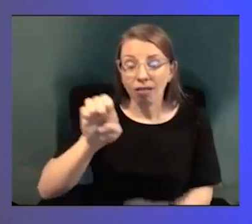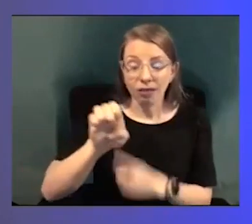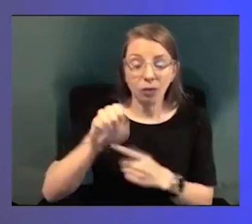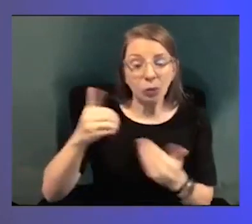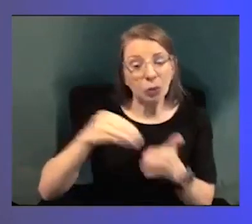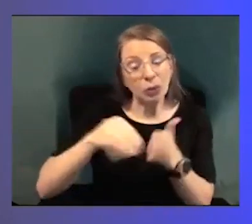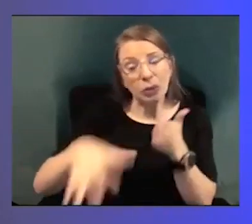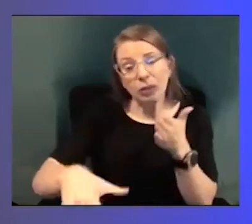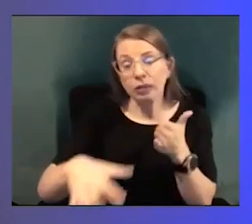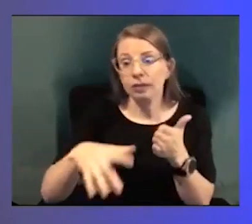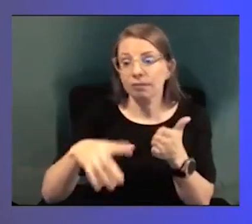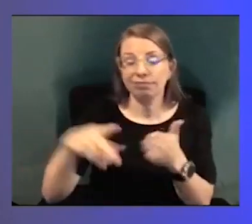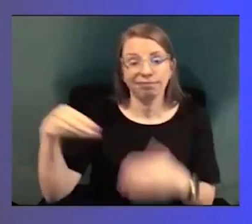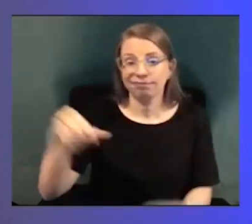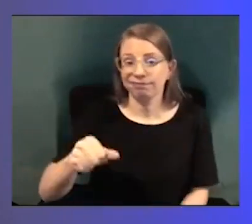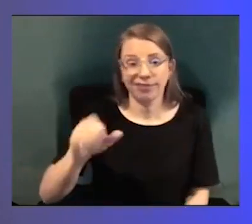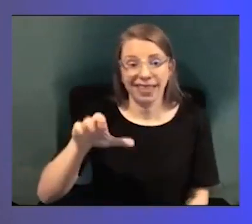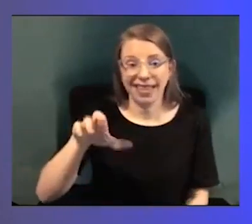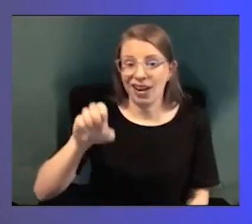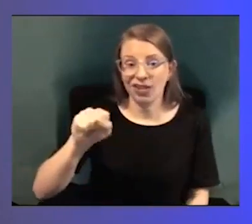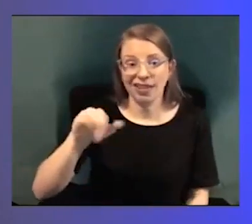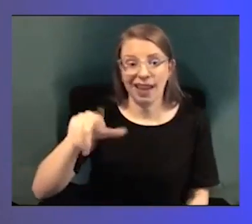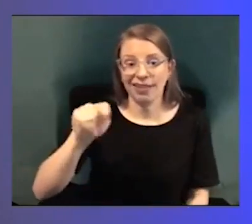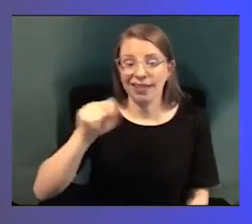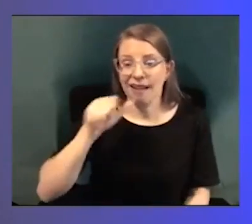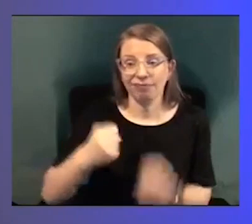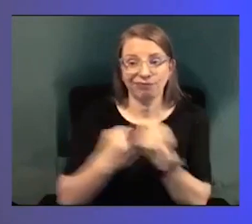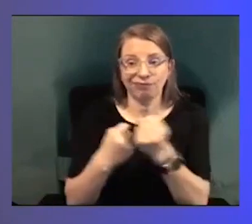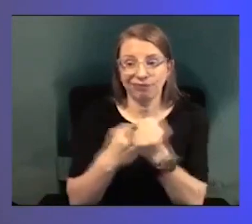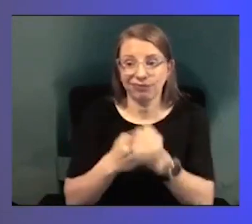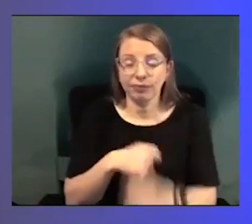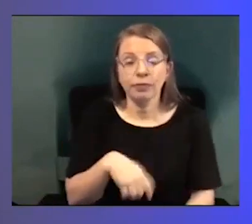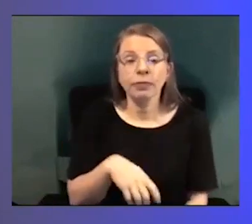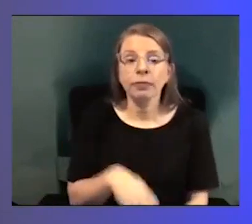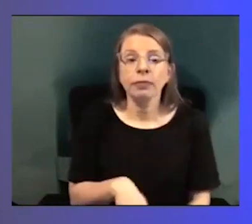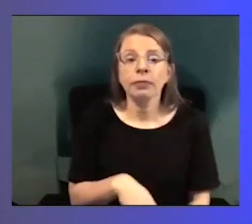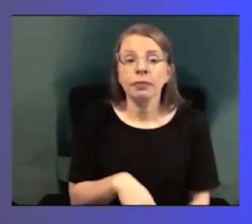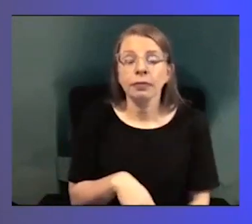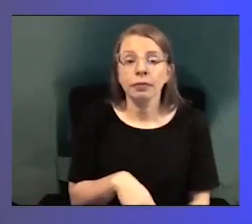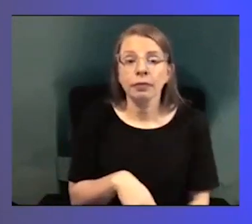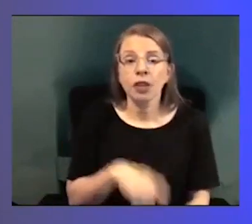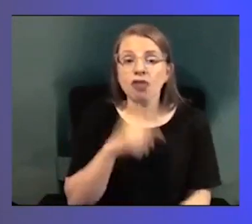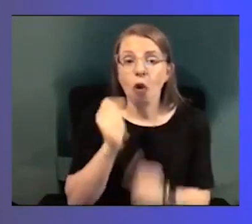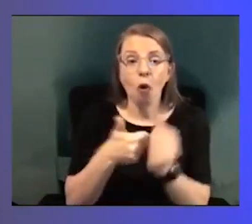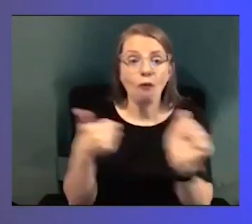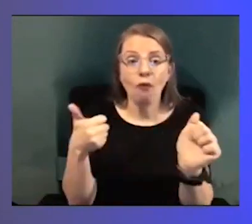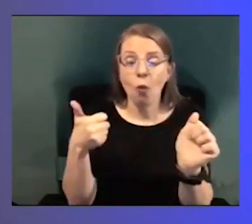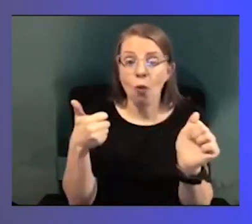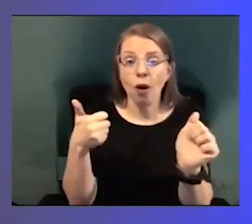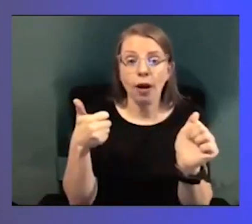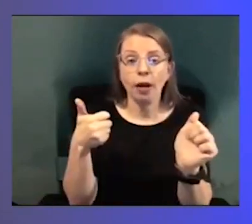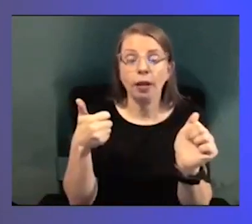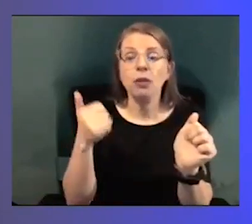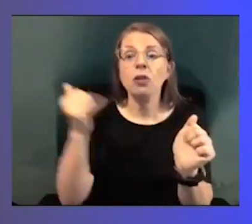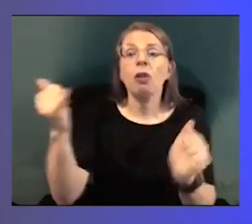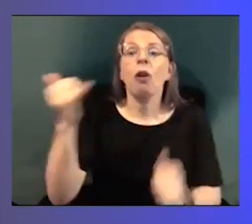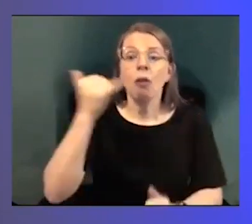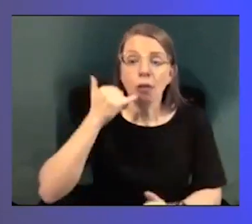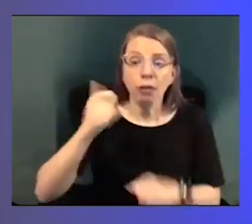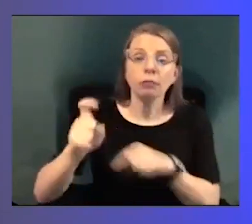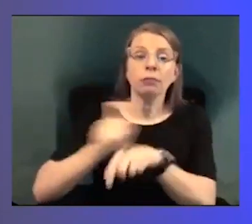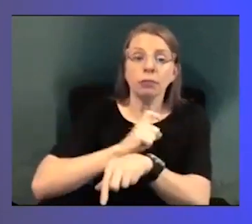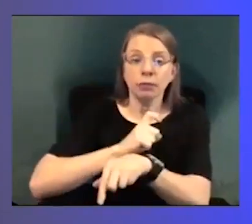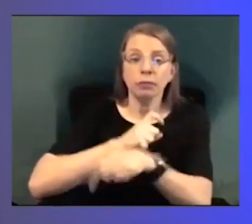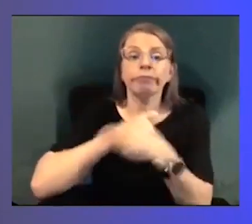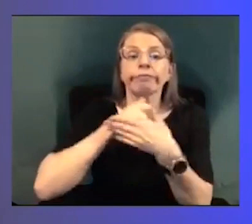helping with patients that have high deductible plans. So don't avoid it, right? Get on the phone, call us, let us help you. We